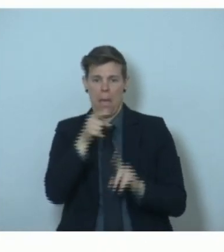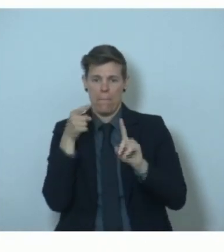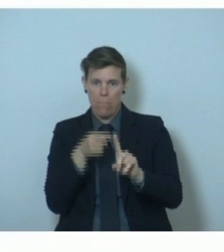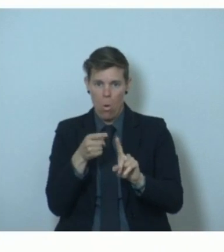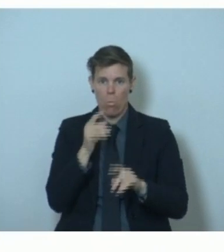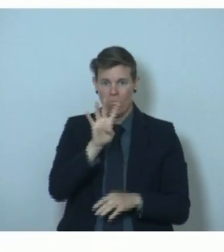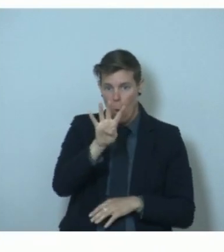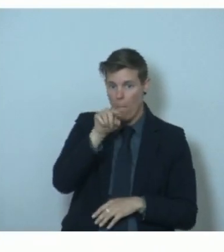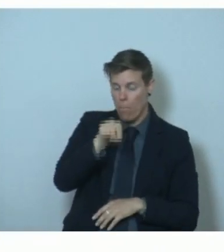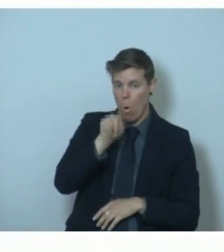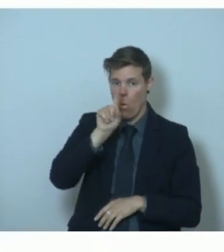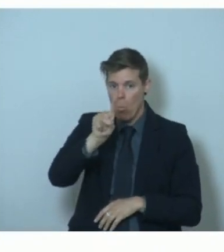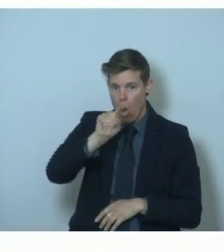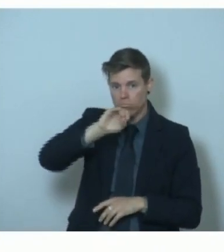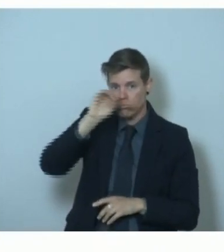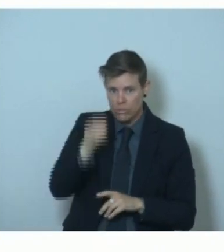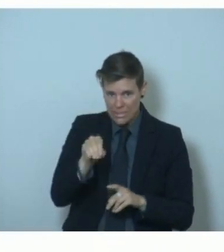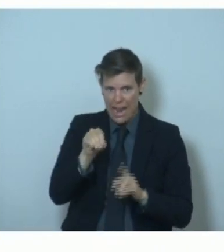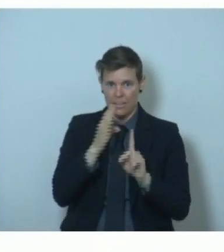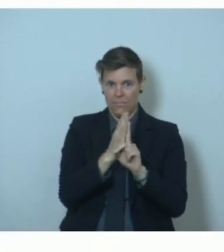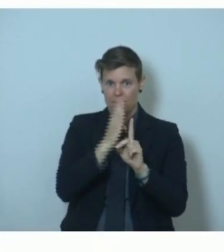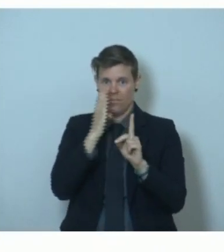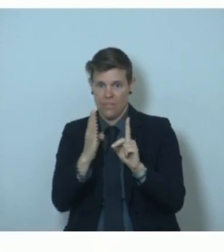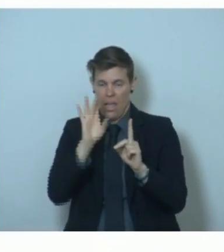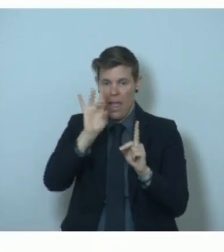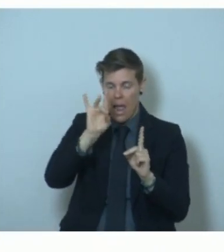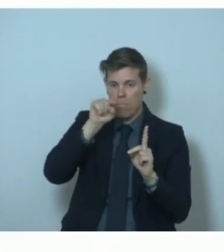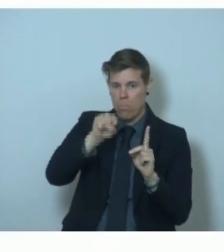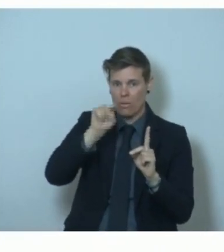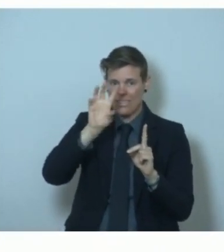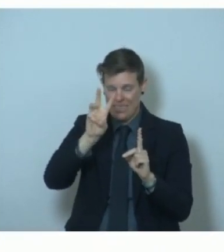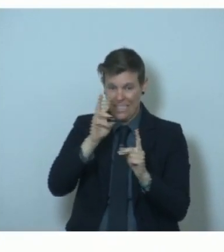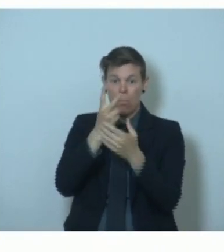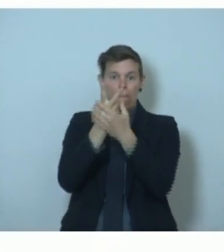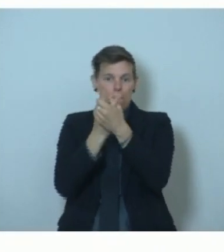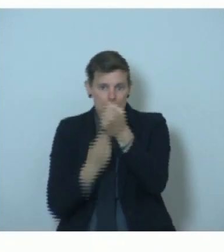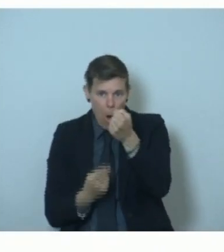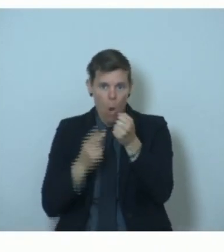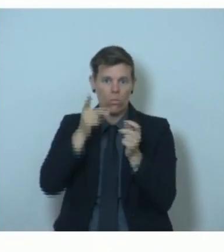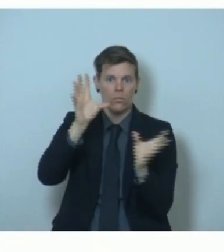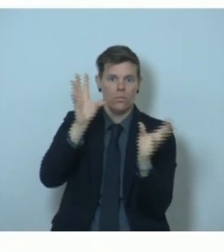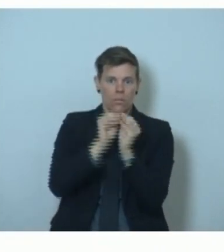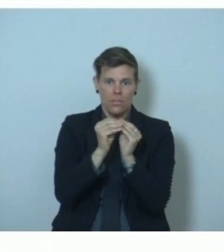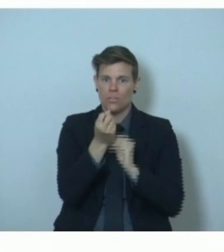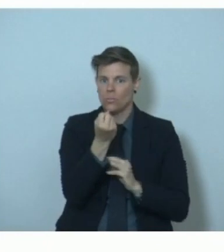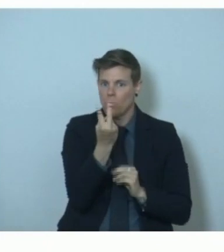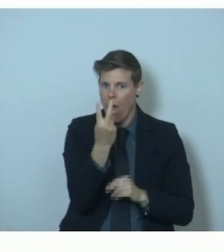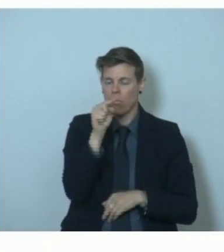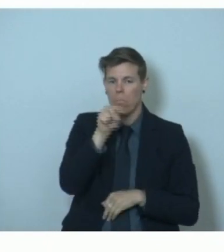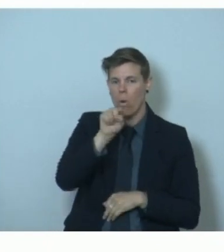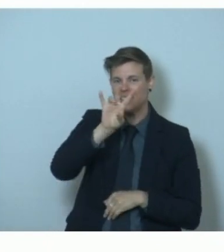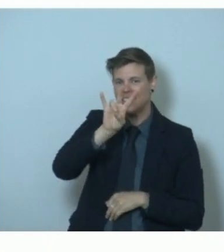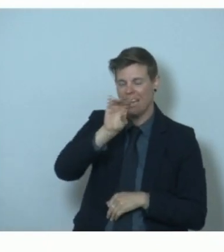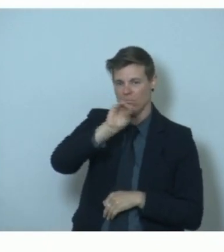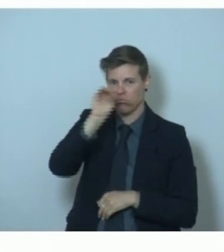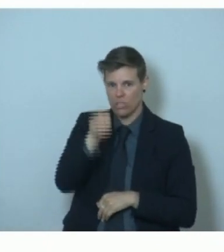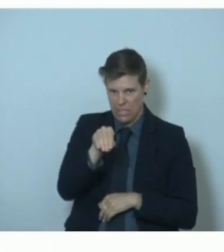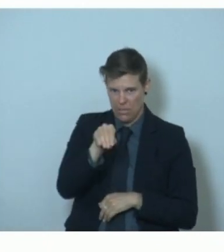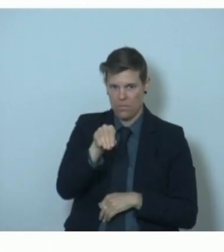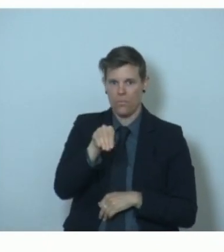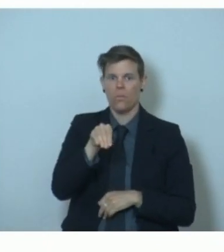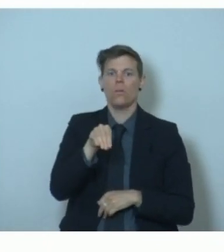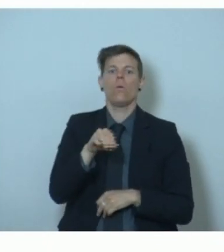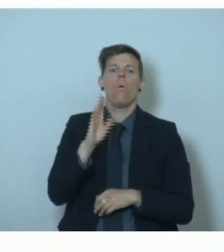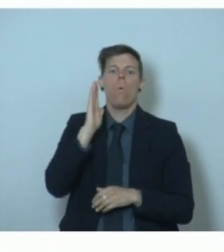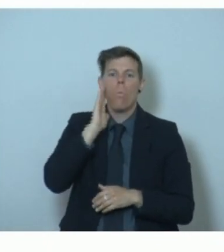8.6% is 12.7% of all cases occur in children, those under 20 years of age. That